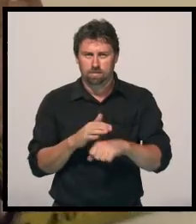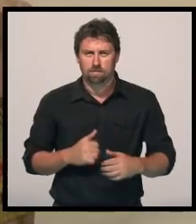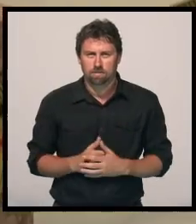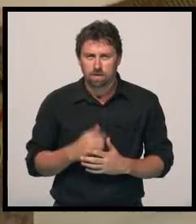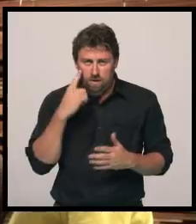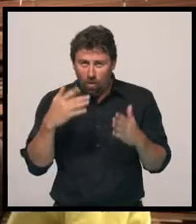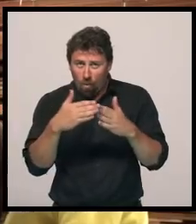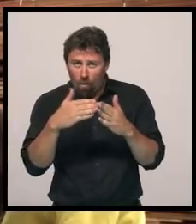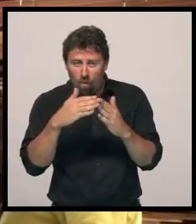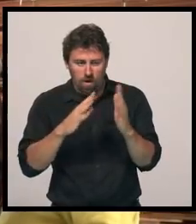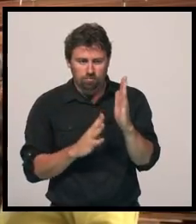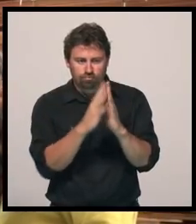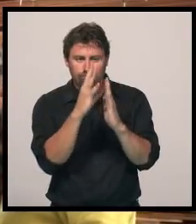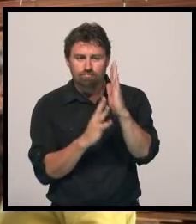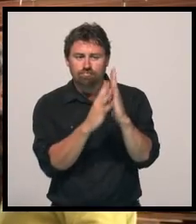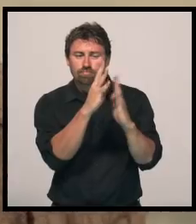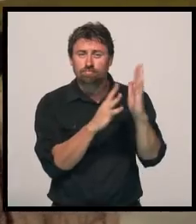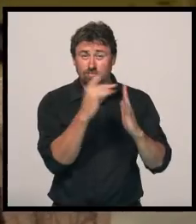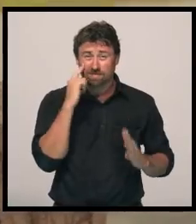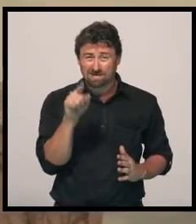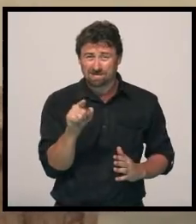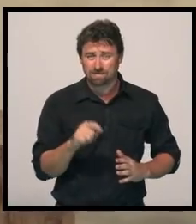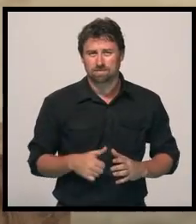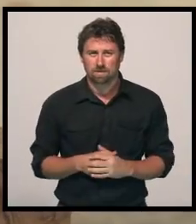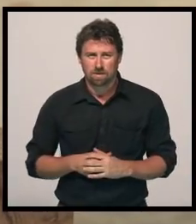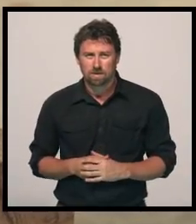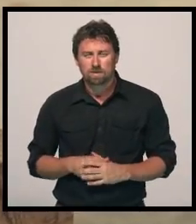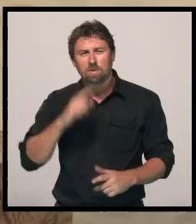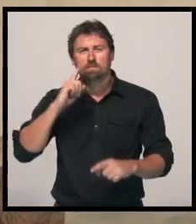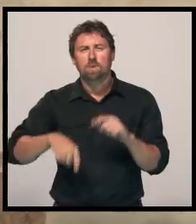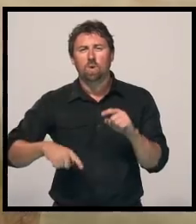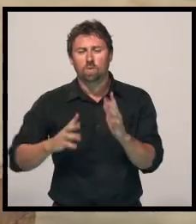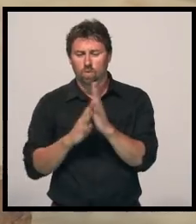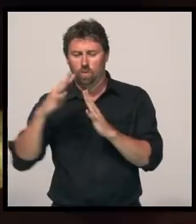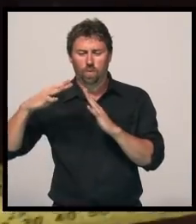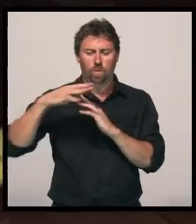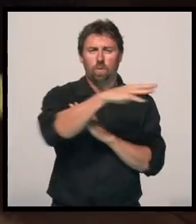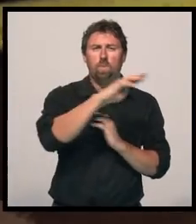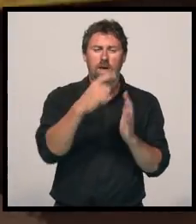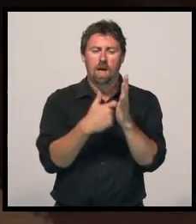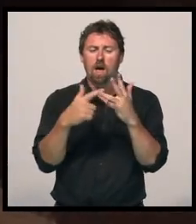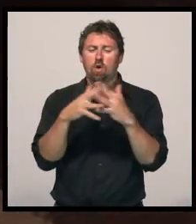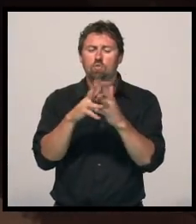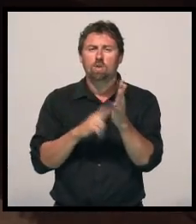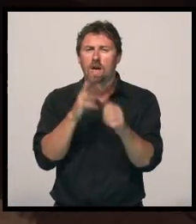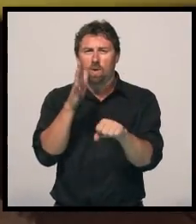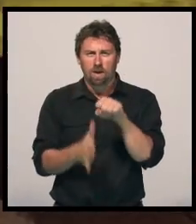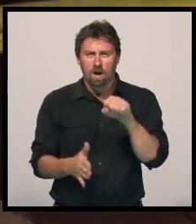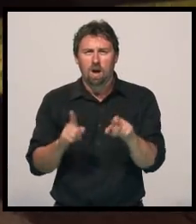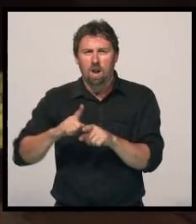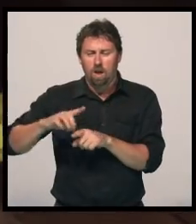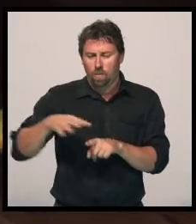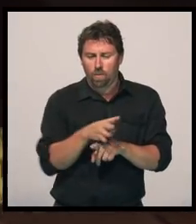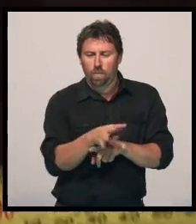quarter sawn. Okay. Quarter sawn gives you, in most species, a straight line. Yep. Crown cut or back sawn gives you a wavy,